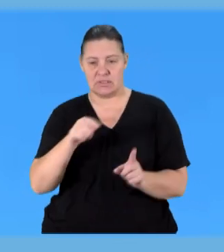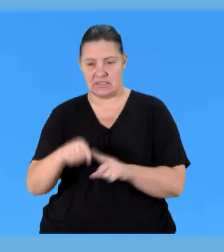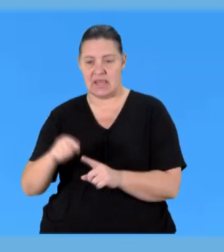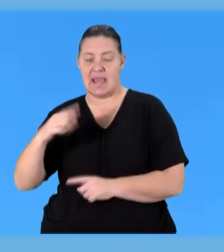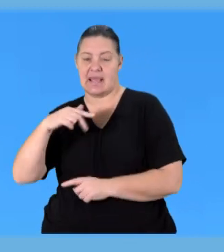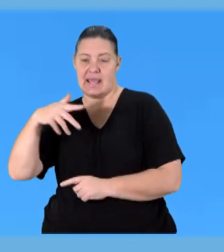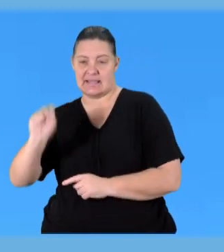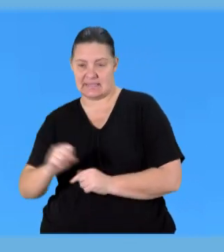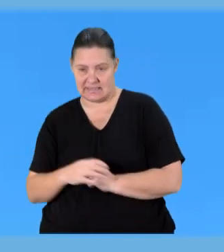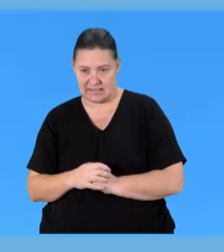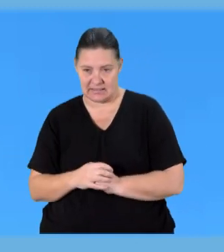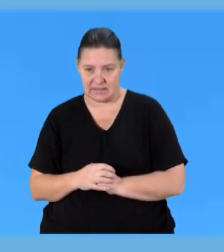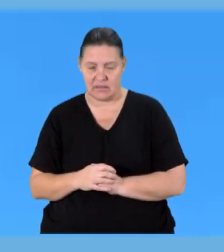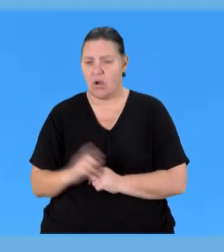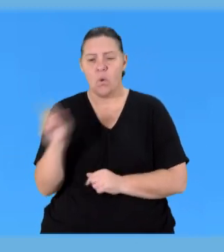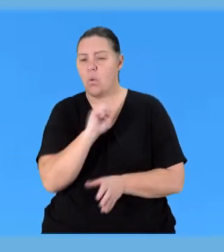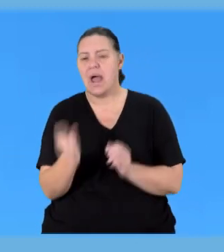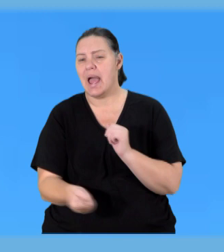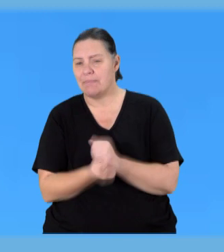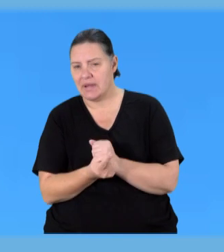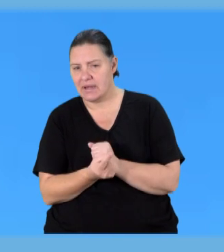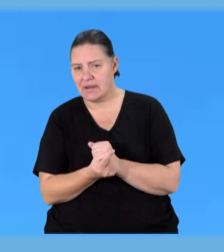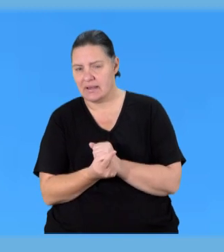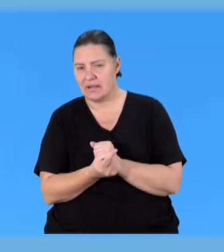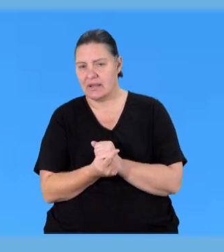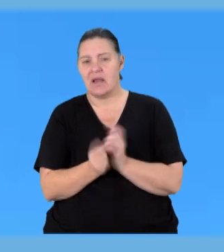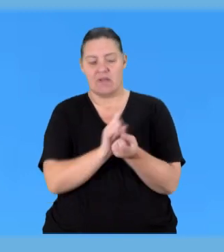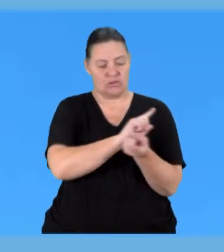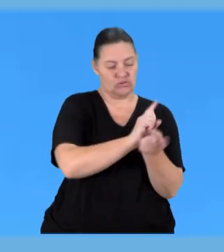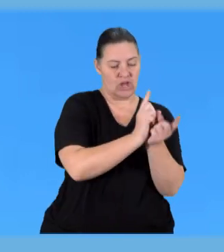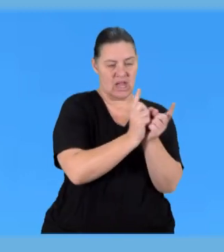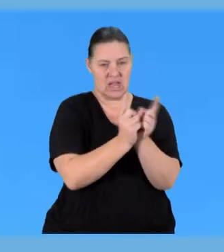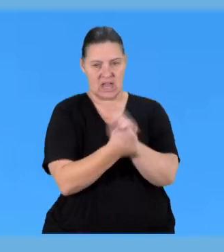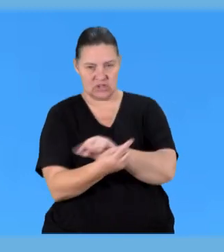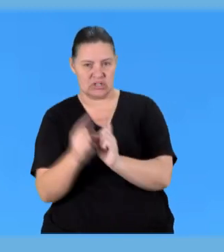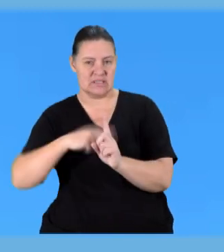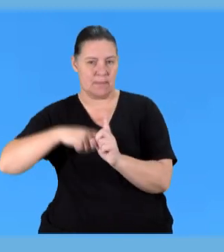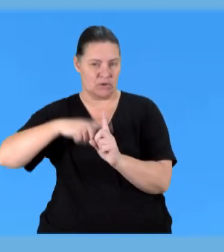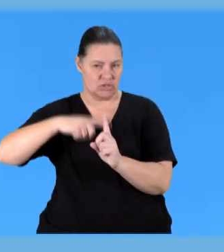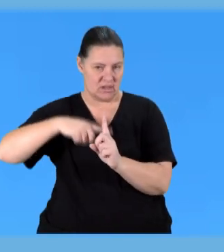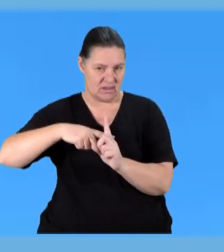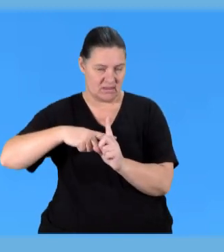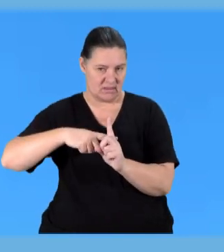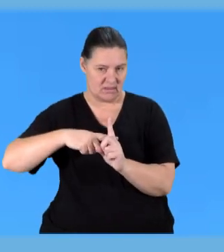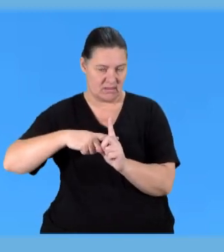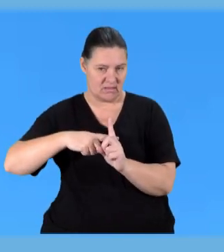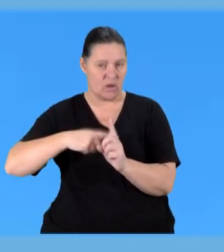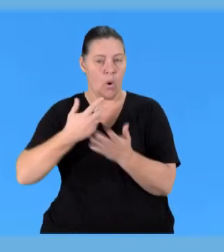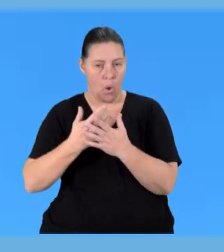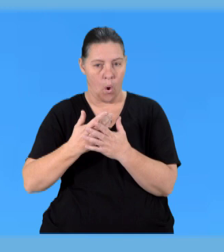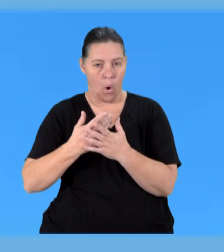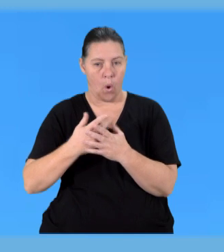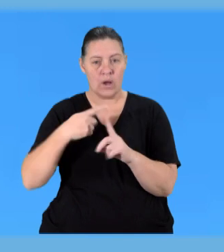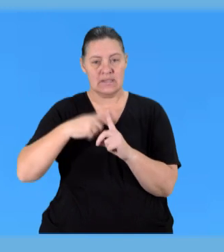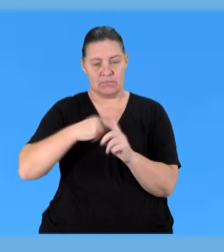gas. So now what happens as we are changing the temperature, or as we are adding or removing the